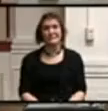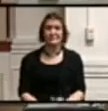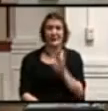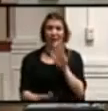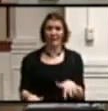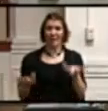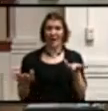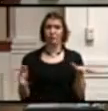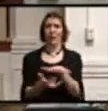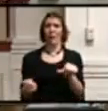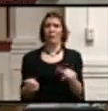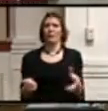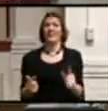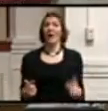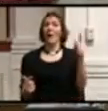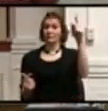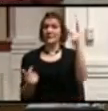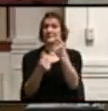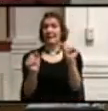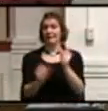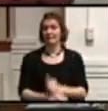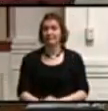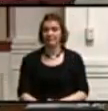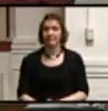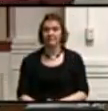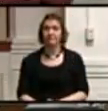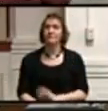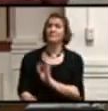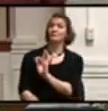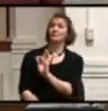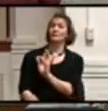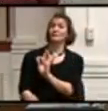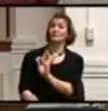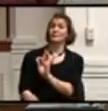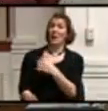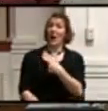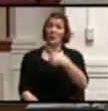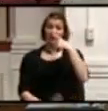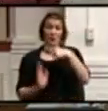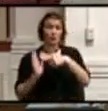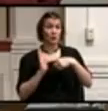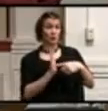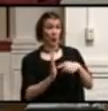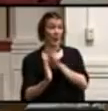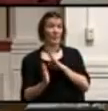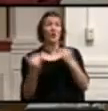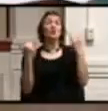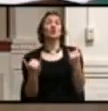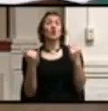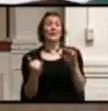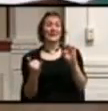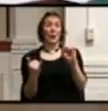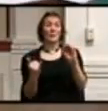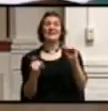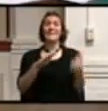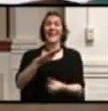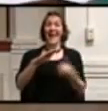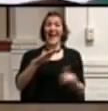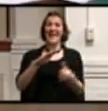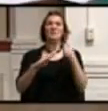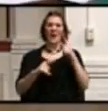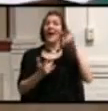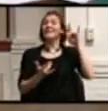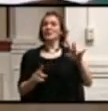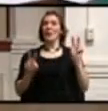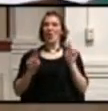it's the right place for it up on the third floor, certainly. Excellent. I'd be happy to show the board the existing EOC at this point, if anyone